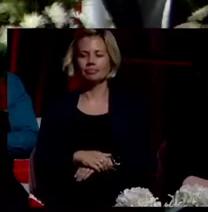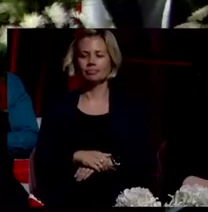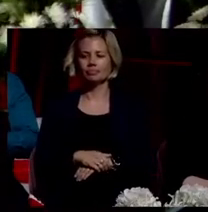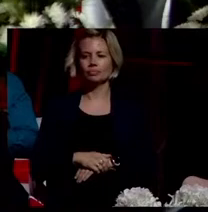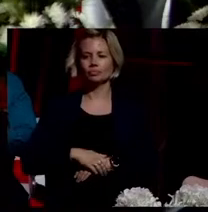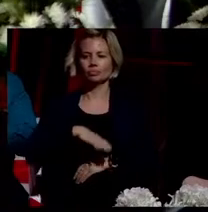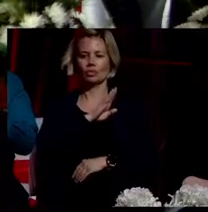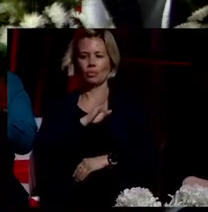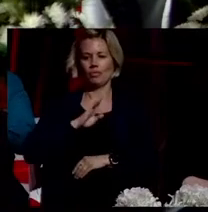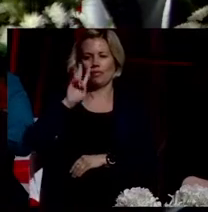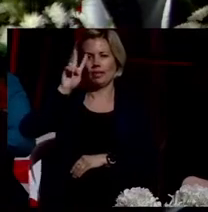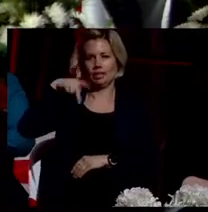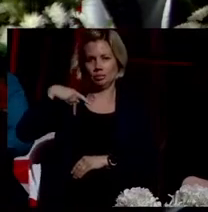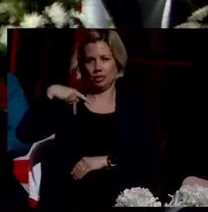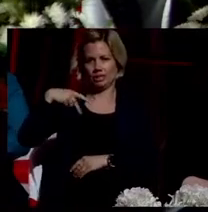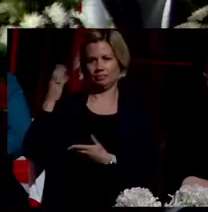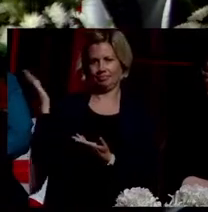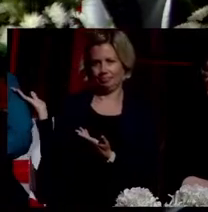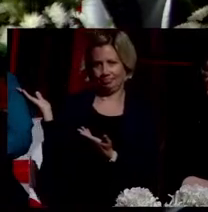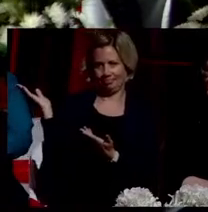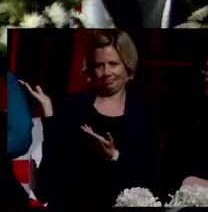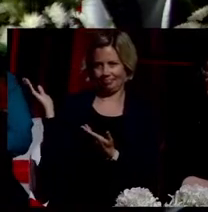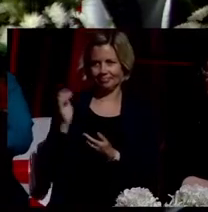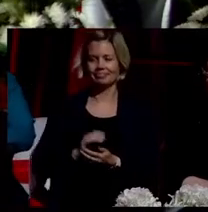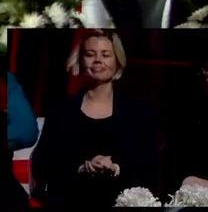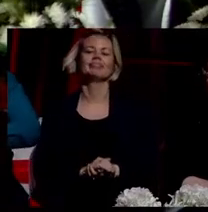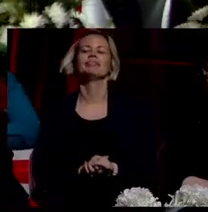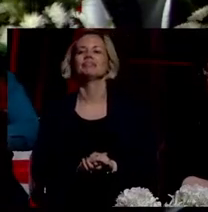Board Vice President Diane Nicolette.